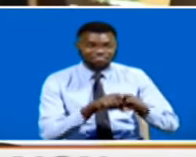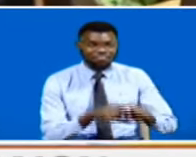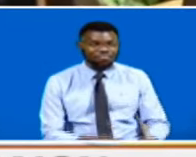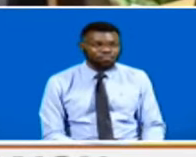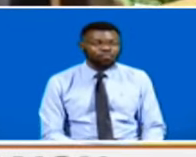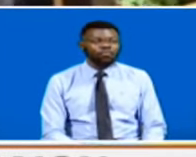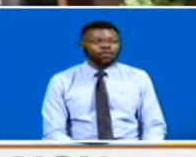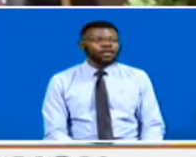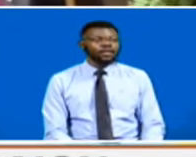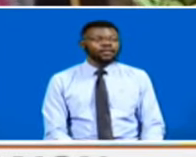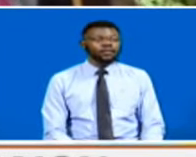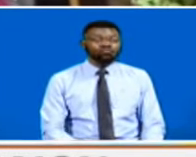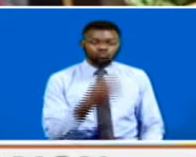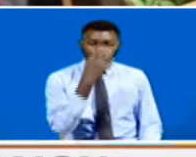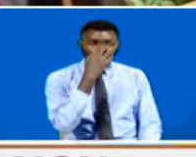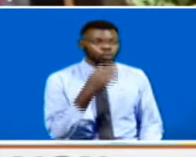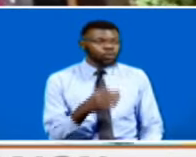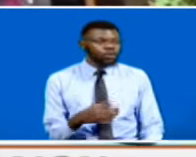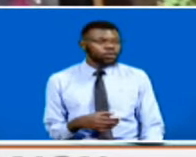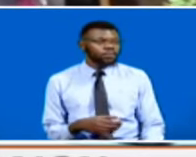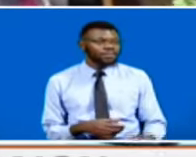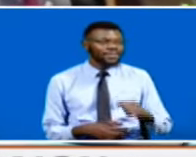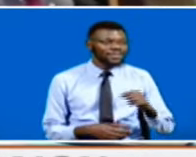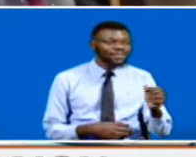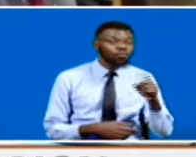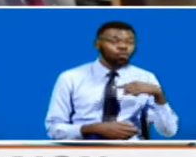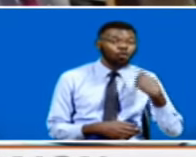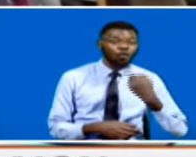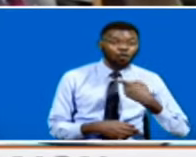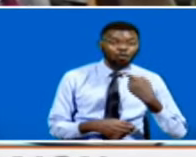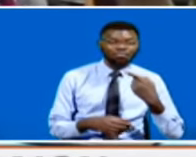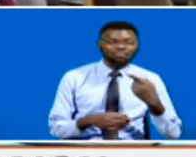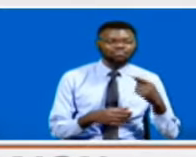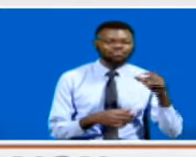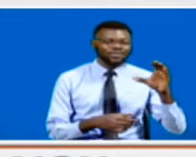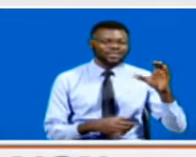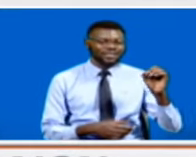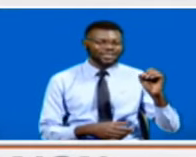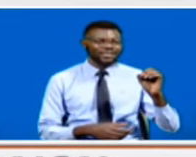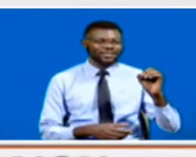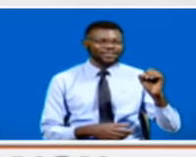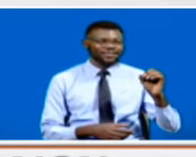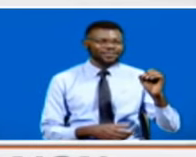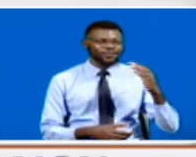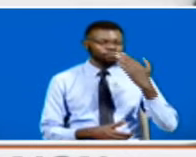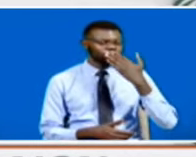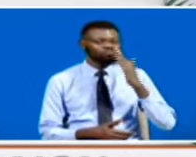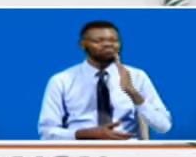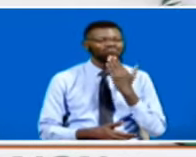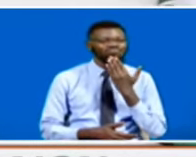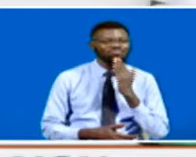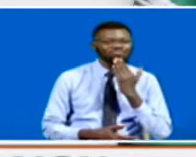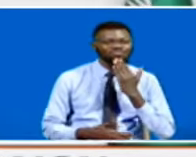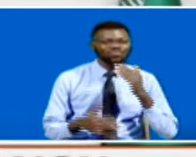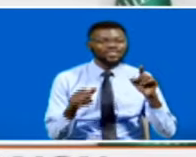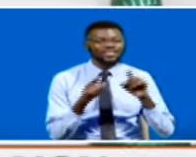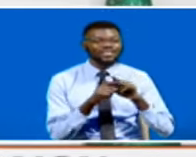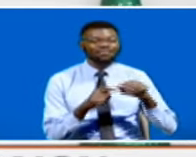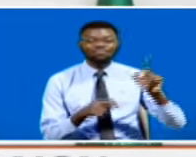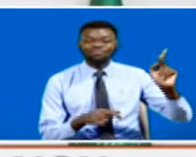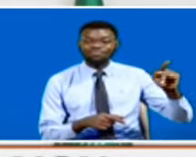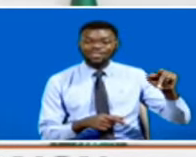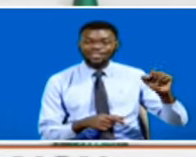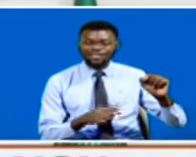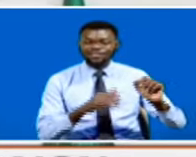On the other side, the Ruto team includes the Prime Cabinet Secretary and CS for Foreign Affairs Musalia Mudavadi, his Foreign Affairs Principal